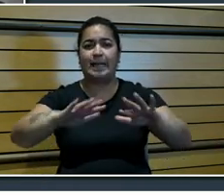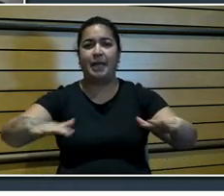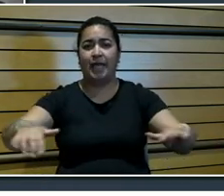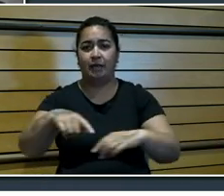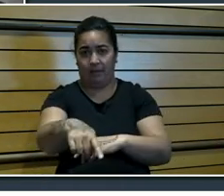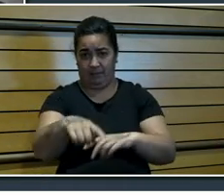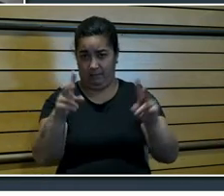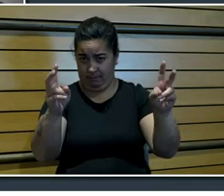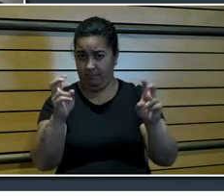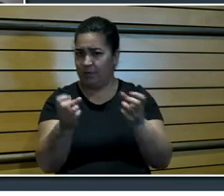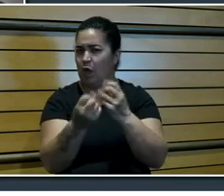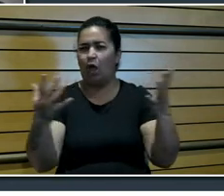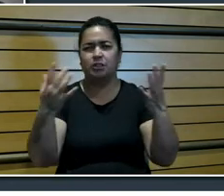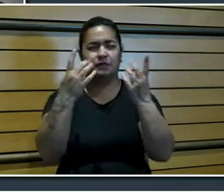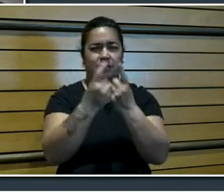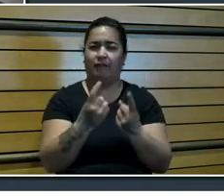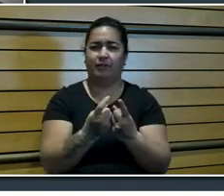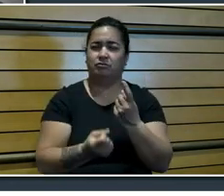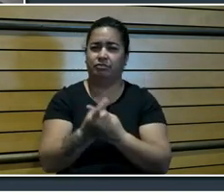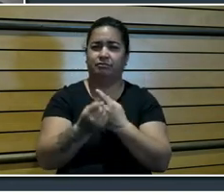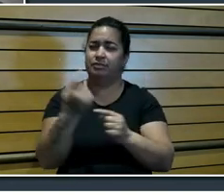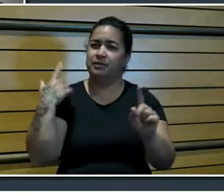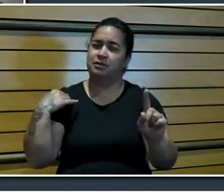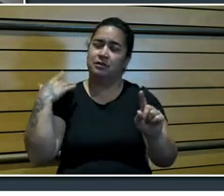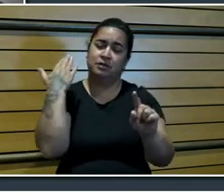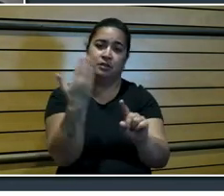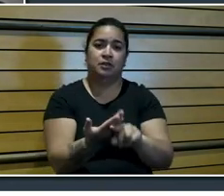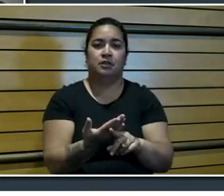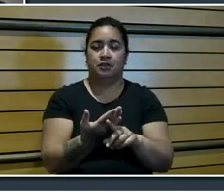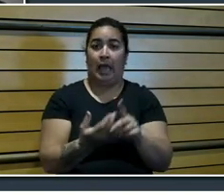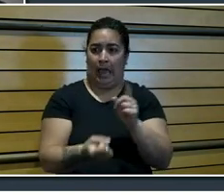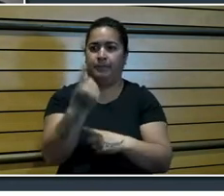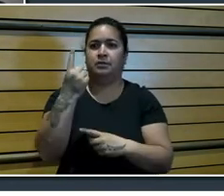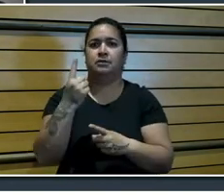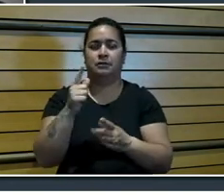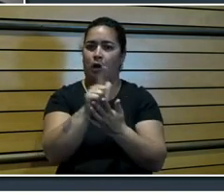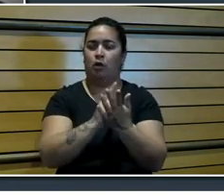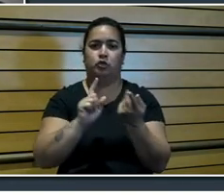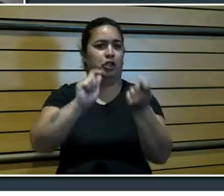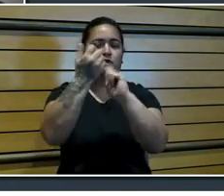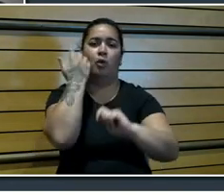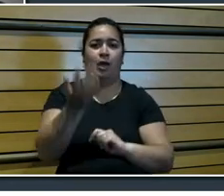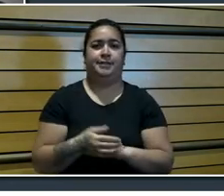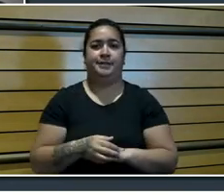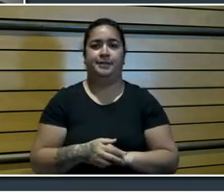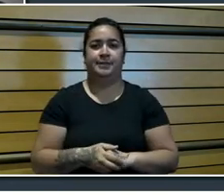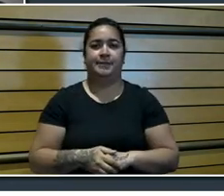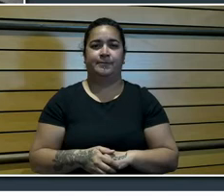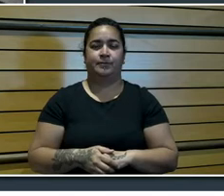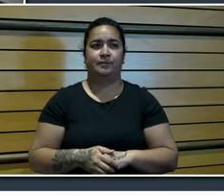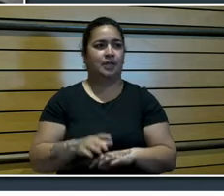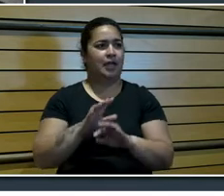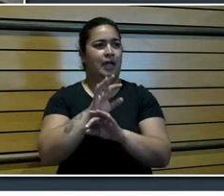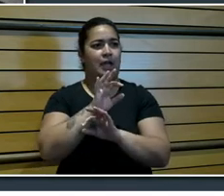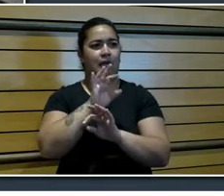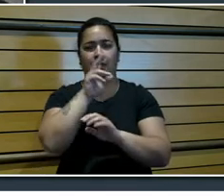whole stack of stuff that goes over years, decades and decades and decades where that happened. And I don't see how tangata whenua